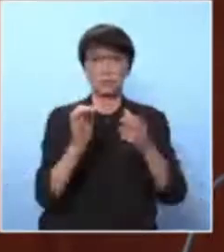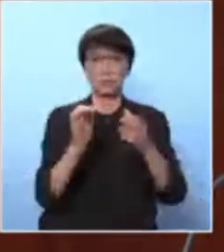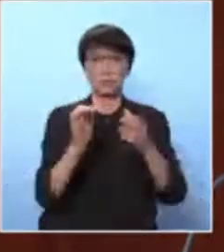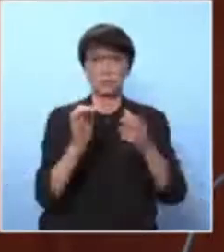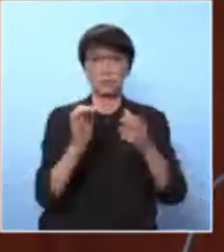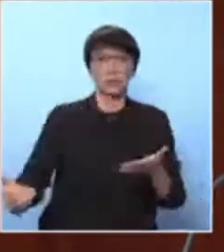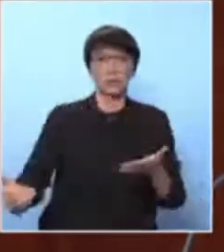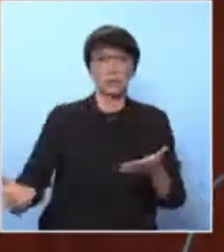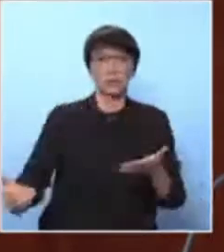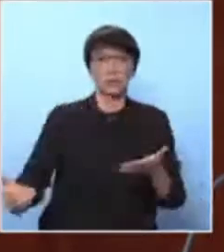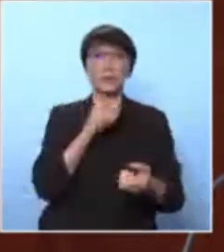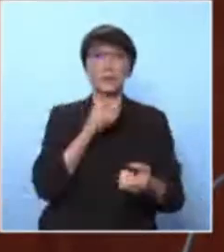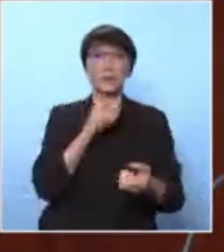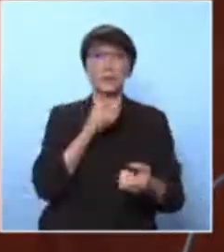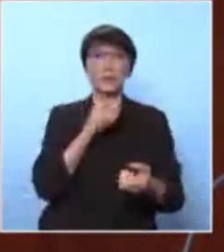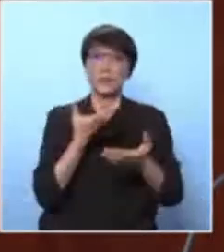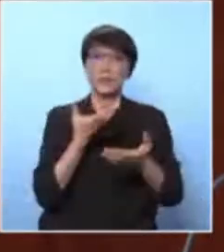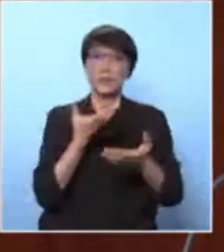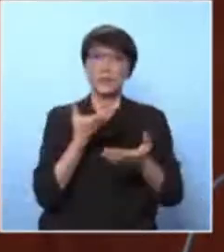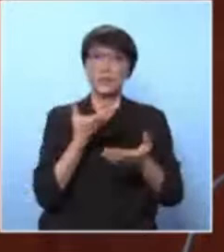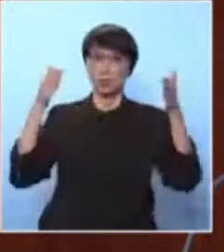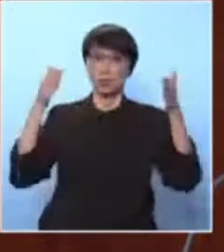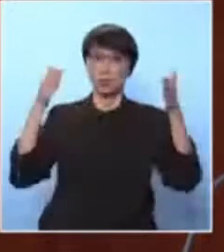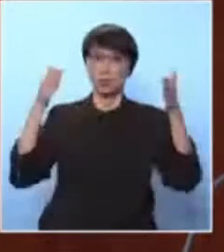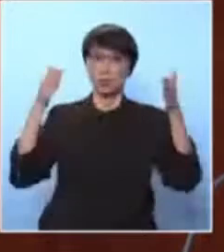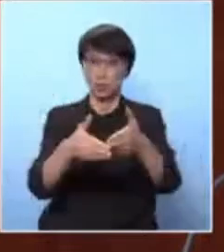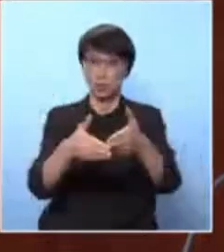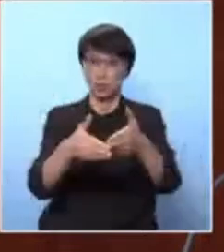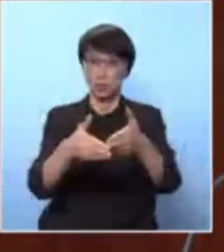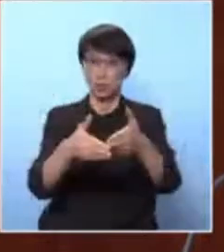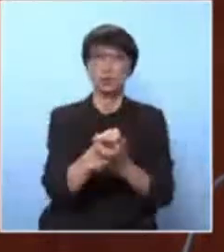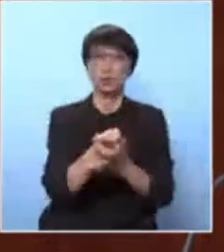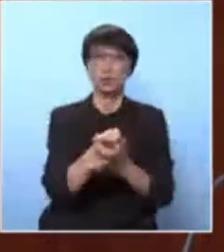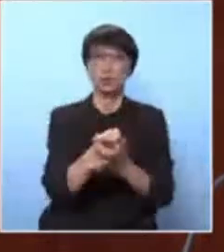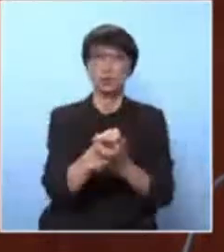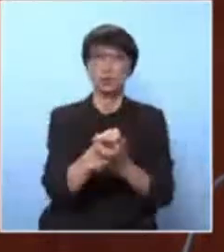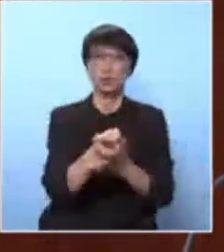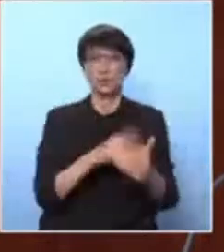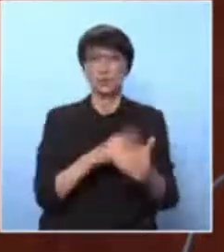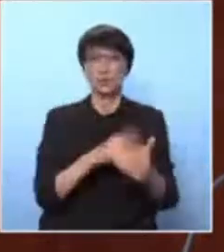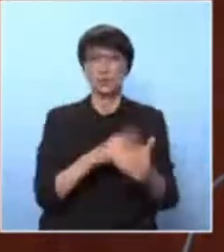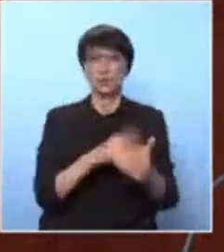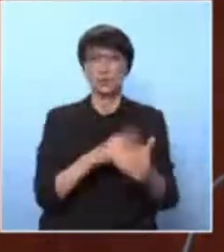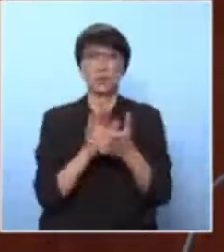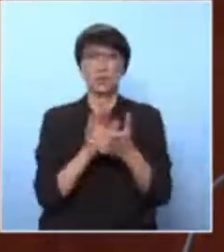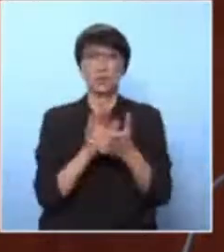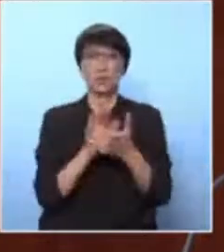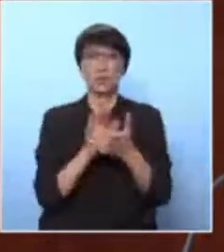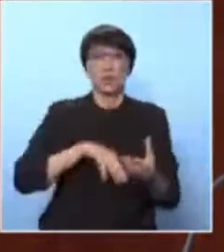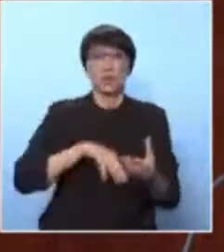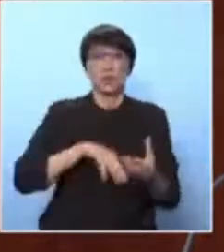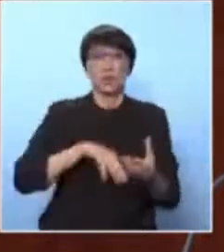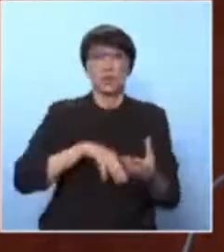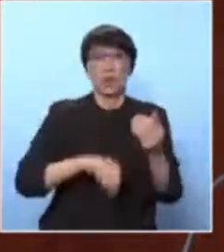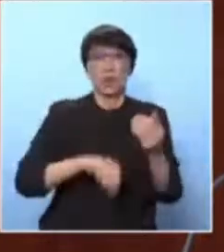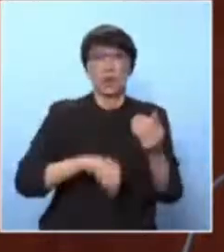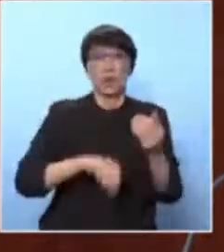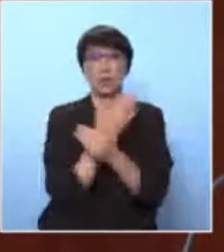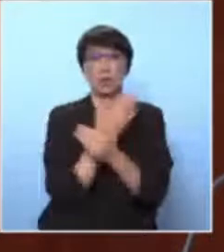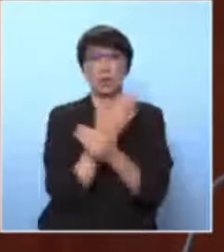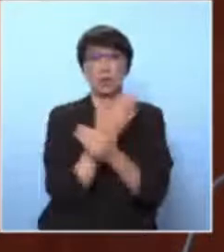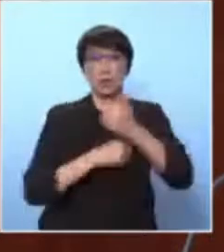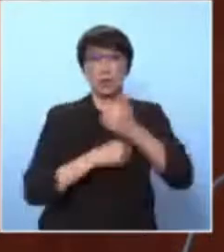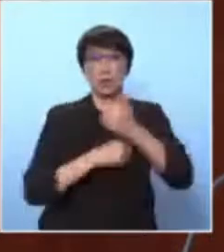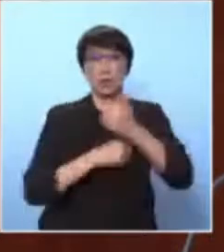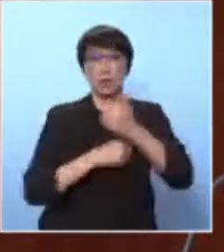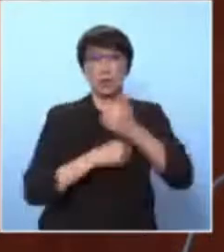measures, and introducing a maintenance mediation pilot scheme through CCF to assist the